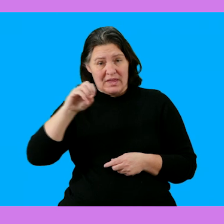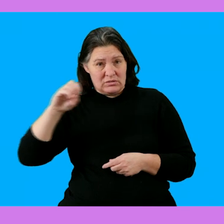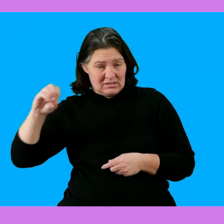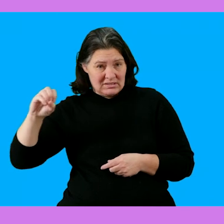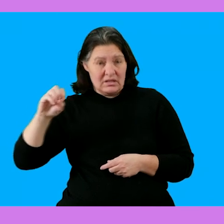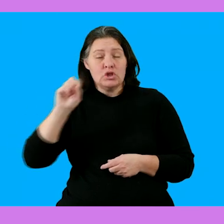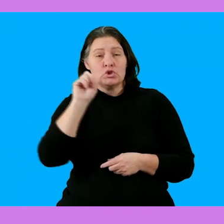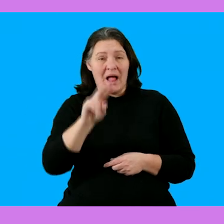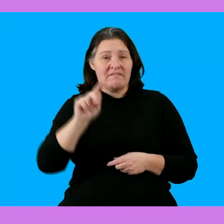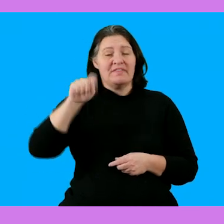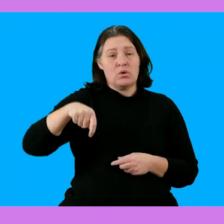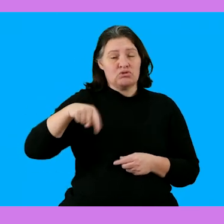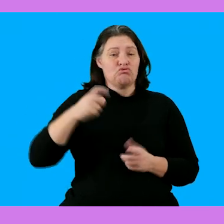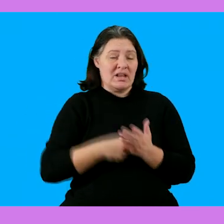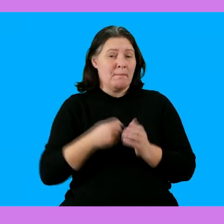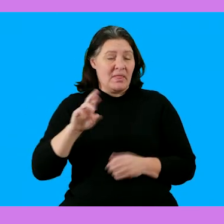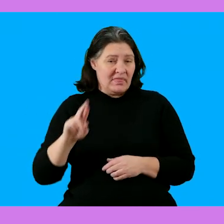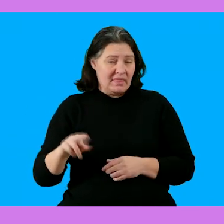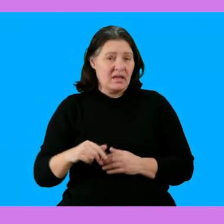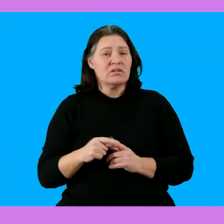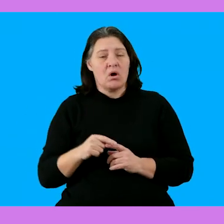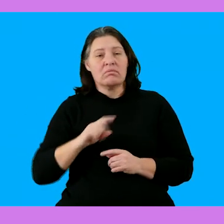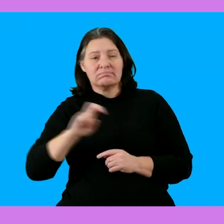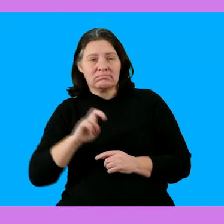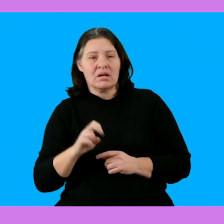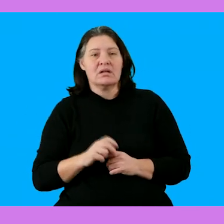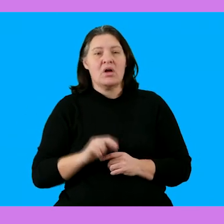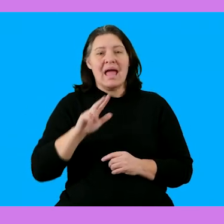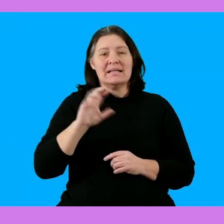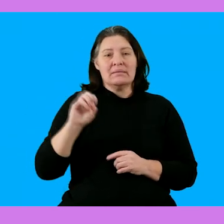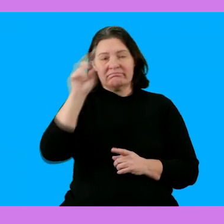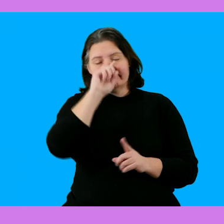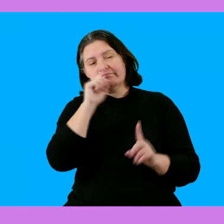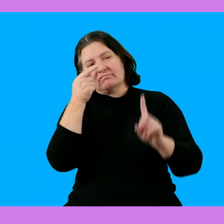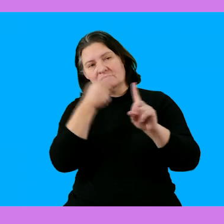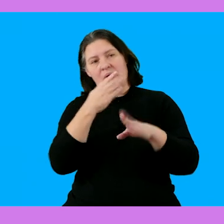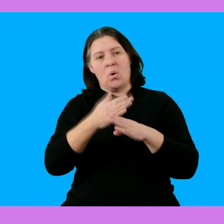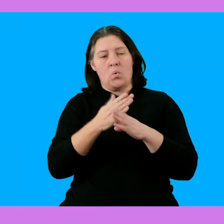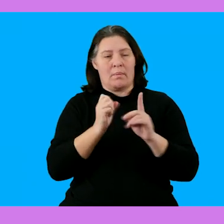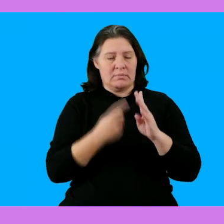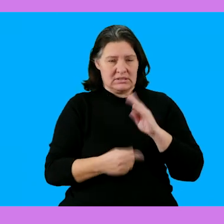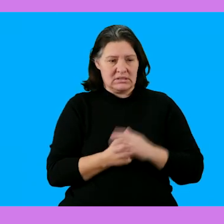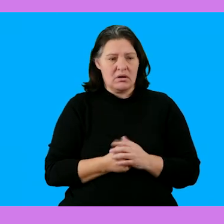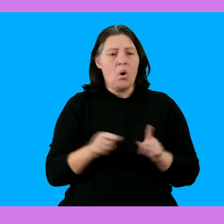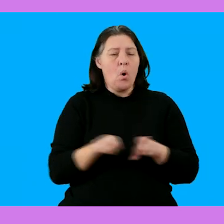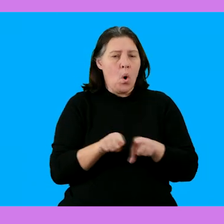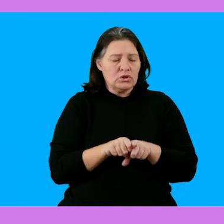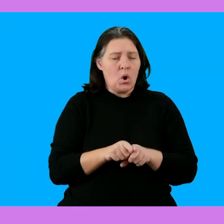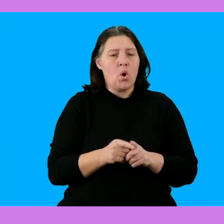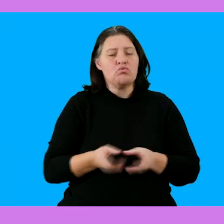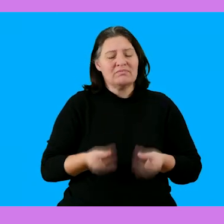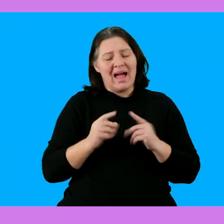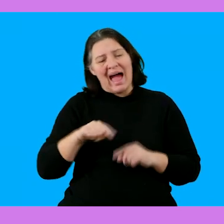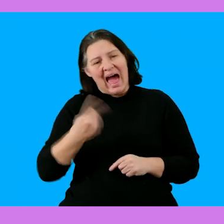per month, and 90% of the kilometers she traveled were for work purposes. She also receives other